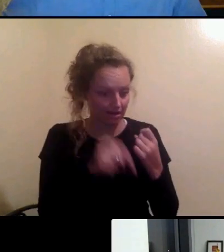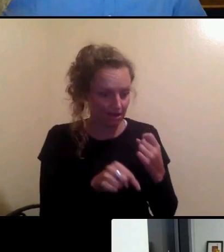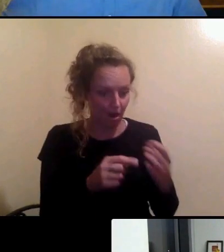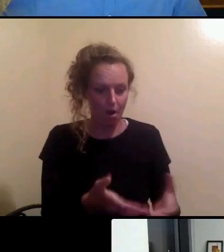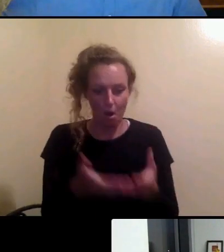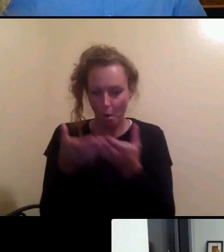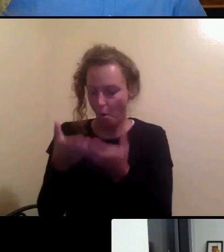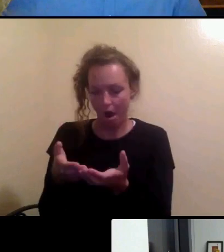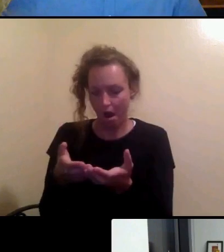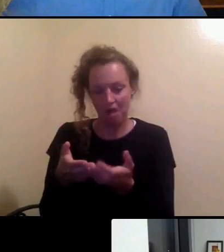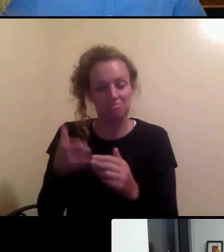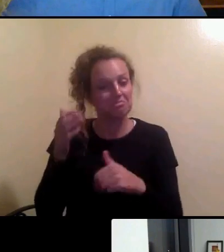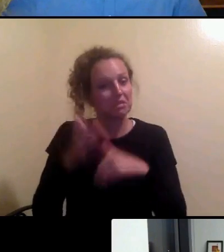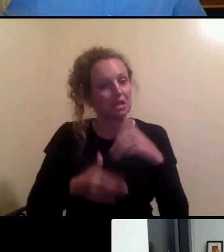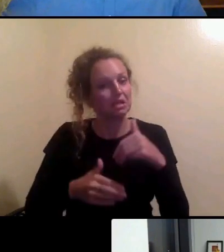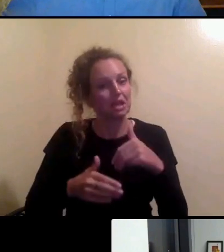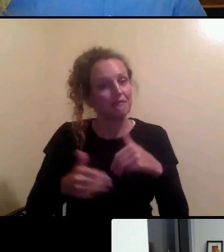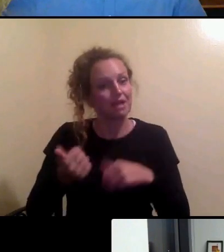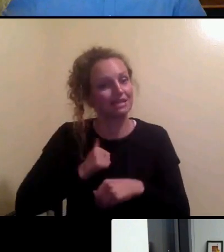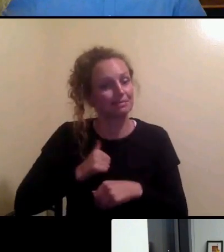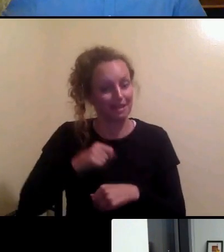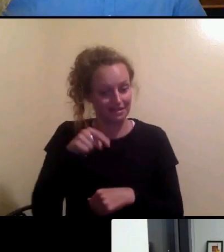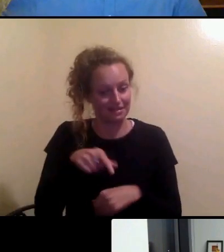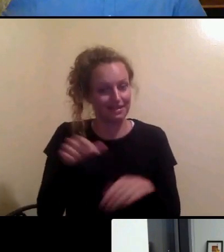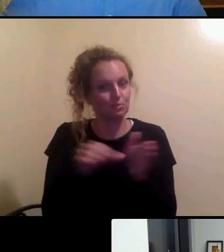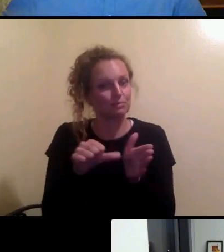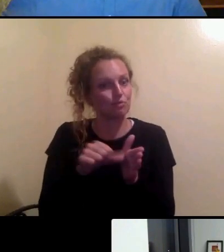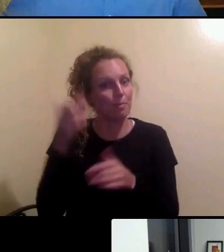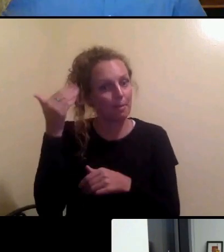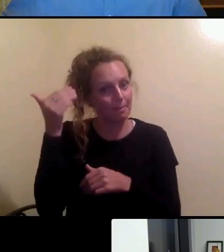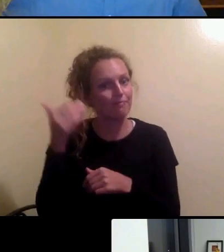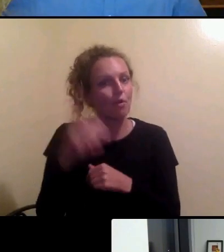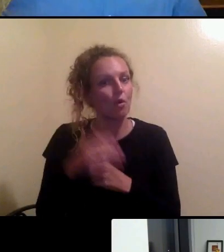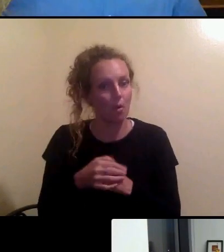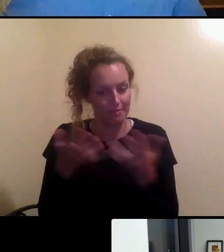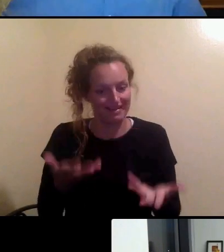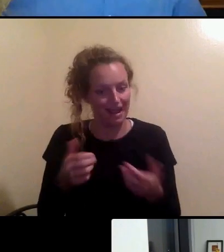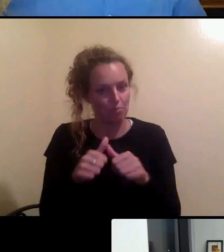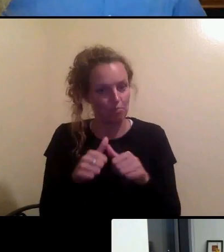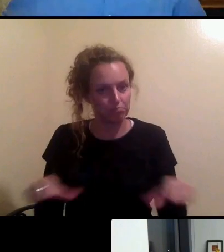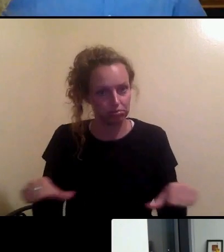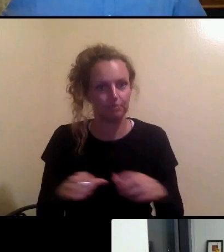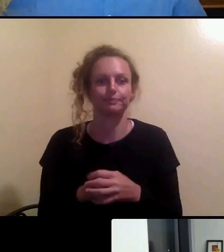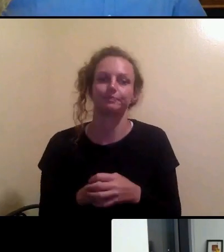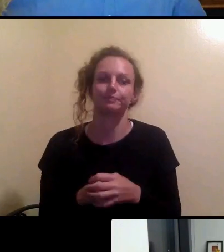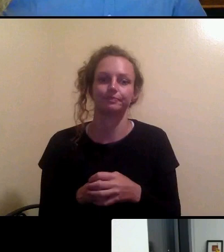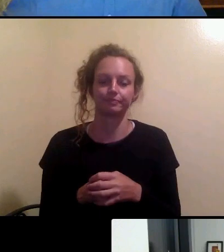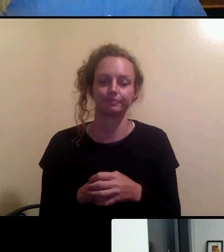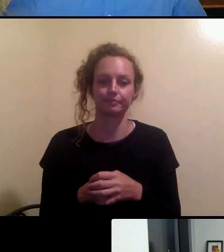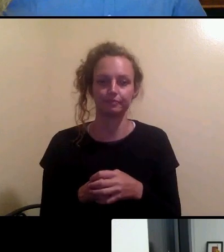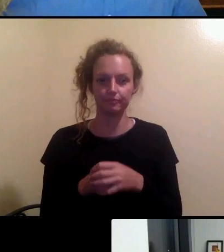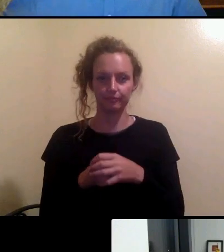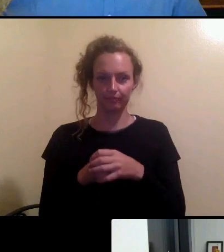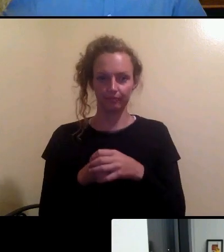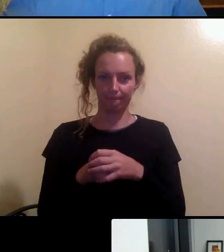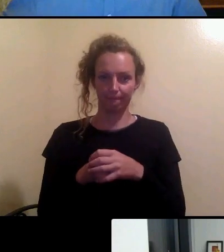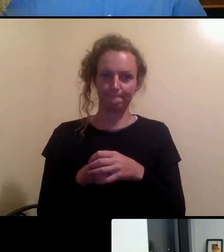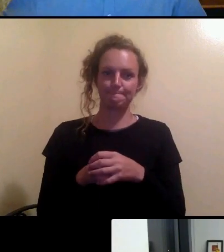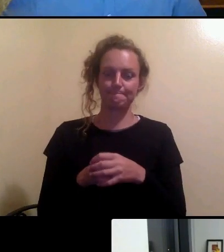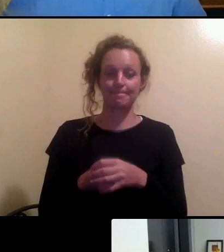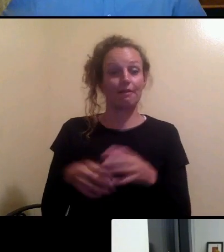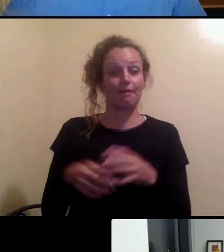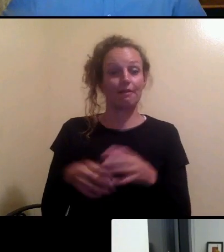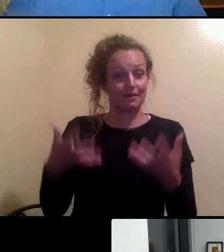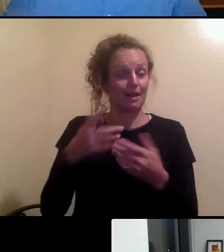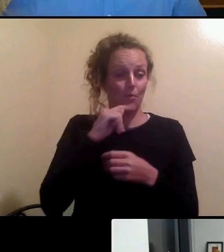asked it. Thank you. I was just going to add to it quickly, if I might do, and it's a bit of a plug for another session later on in the week on Thursday afternoon. There's a session